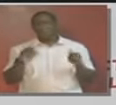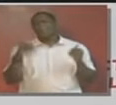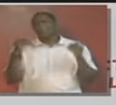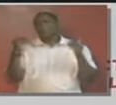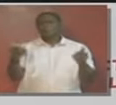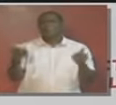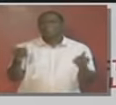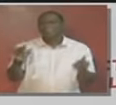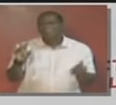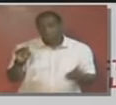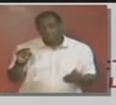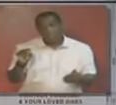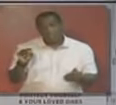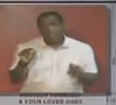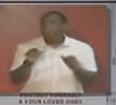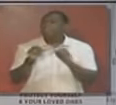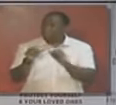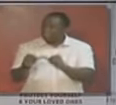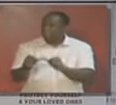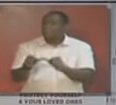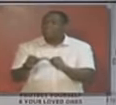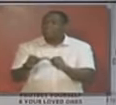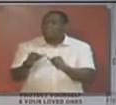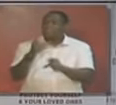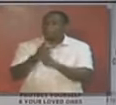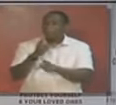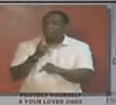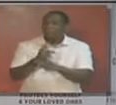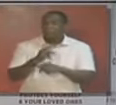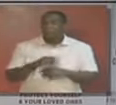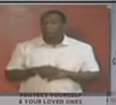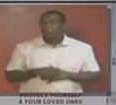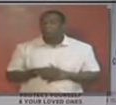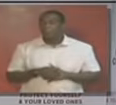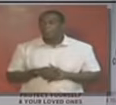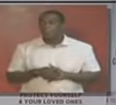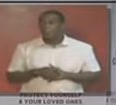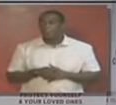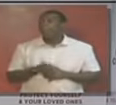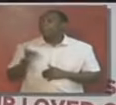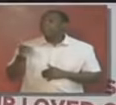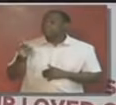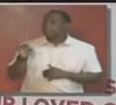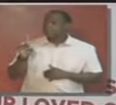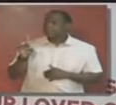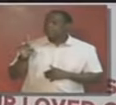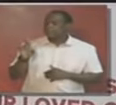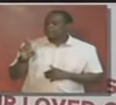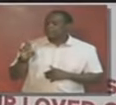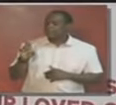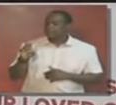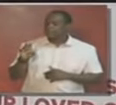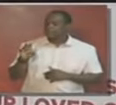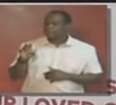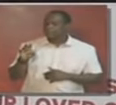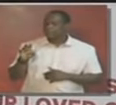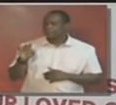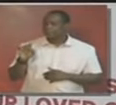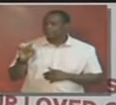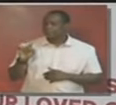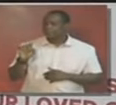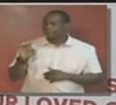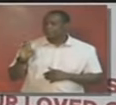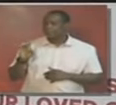Dr. St Bernard for the second question. Hi. So with regard to the plan for students who are not necessarily